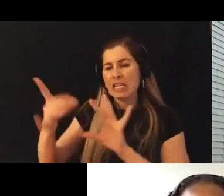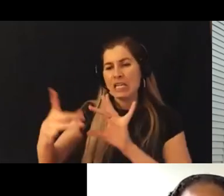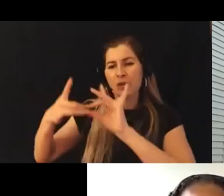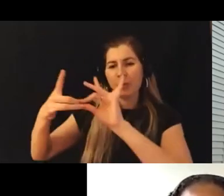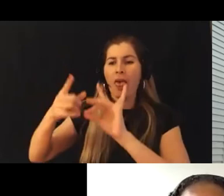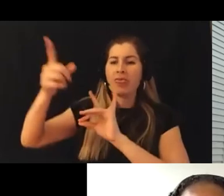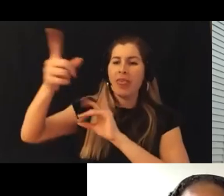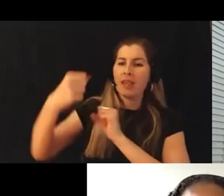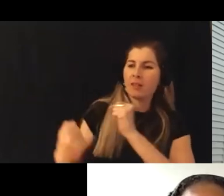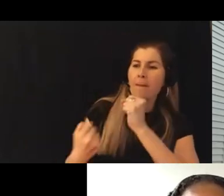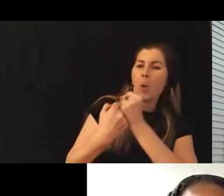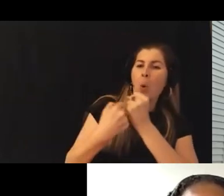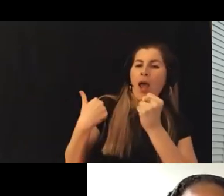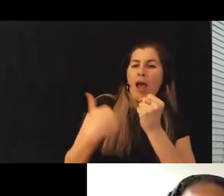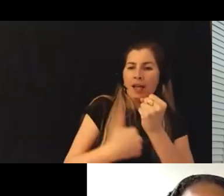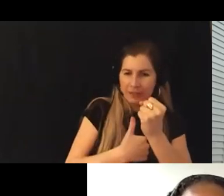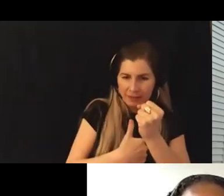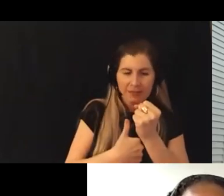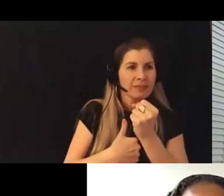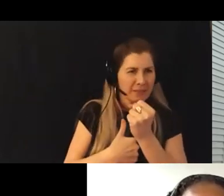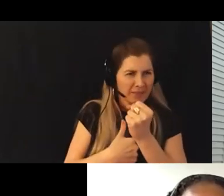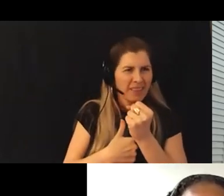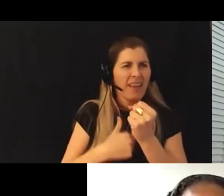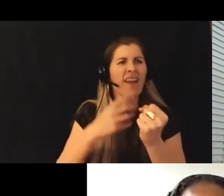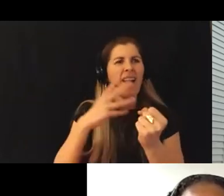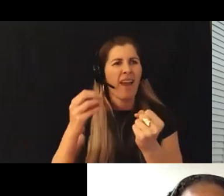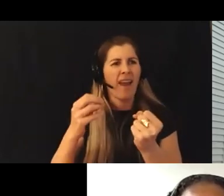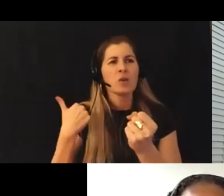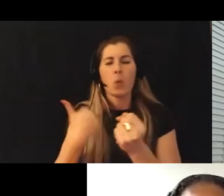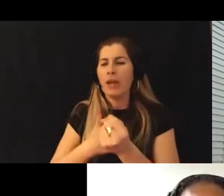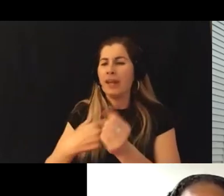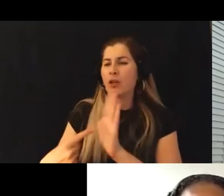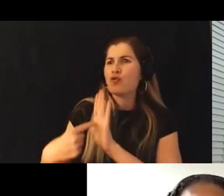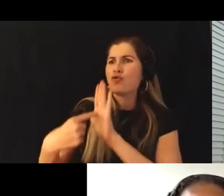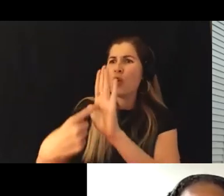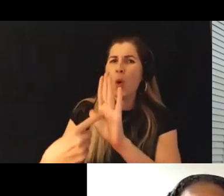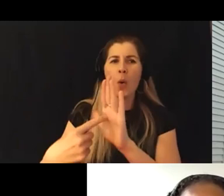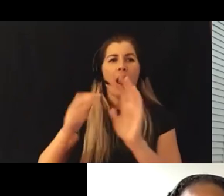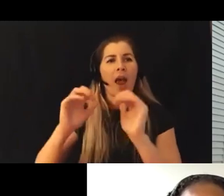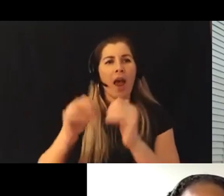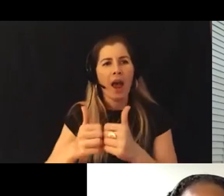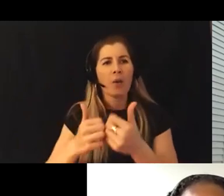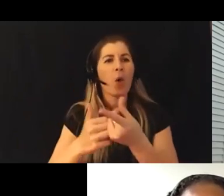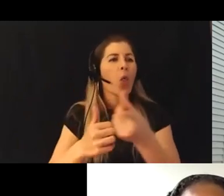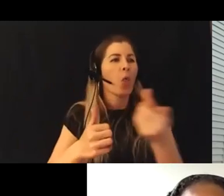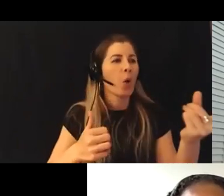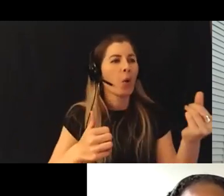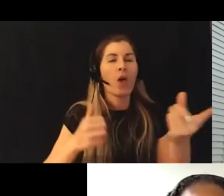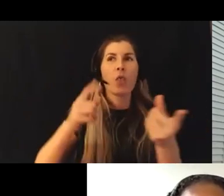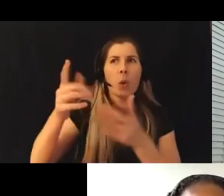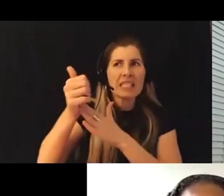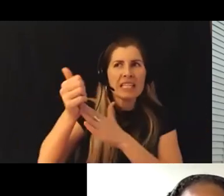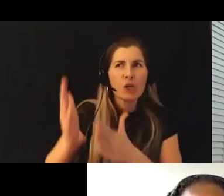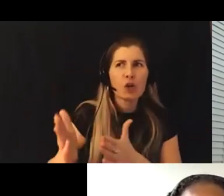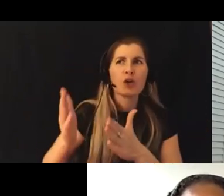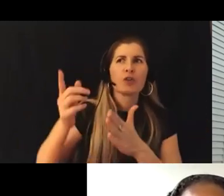us in a totally different way and to really bring in the fold of those change makers and decision makers who can